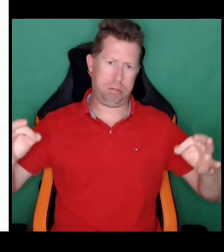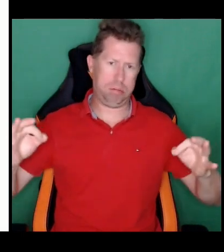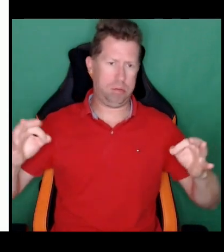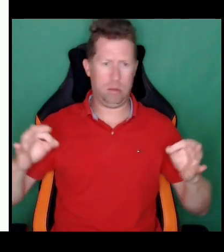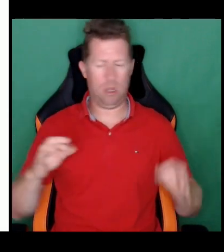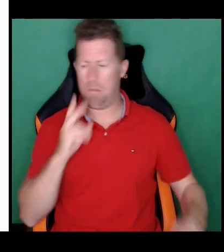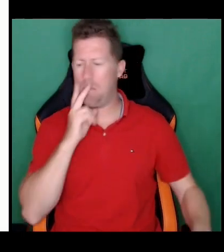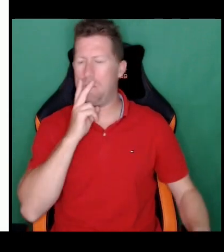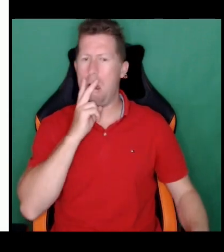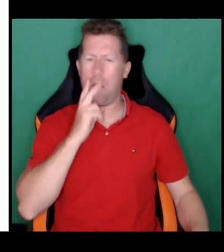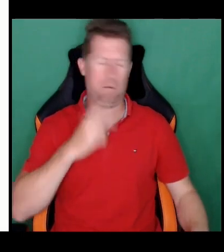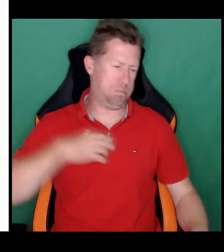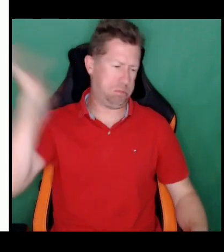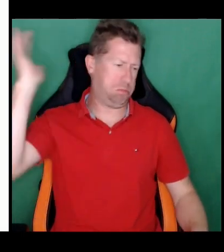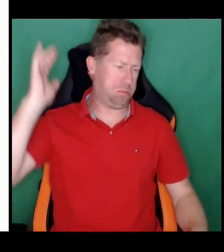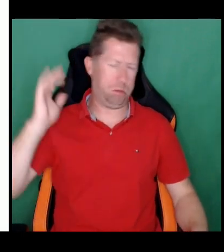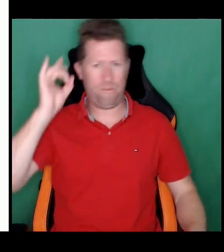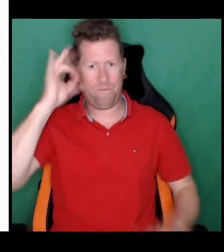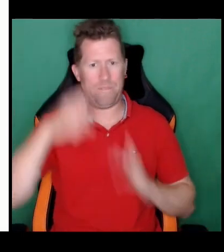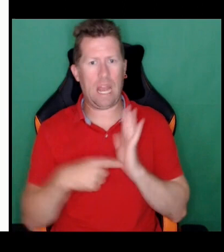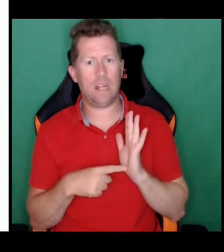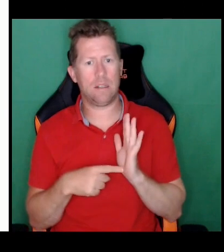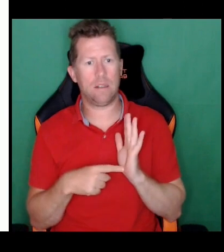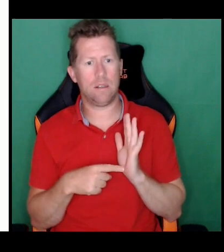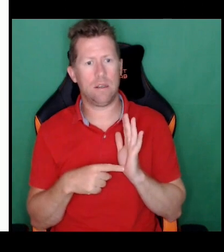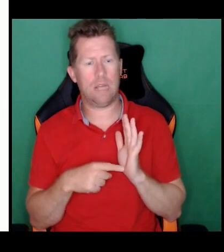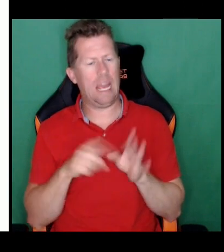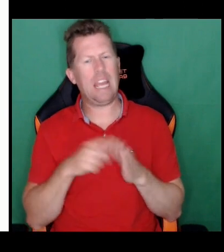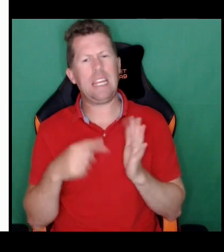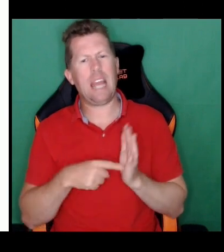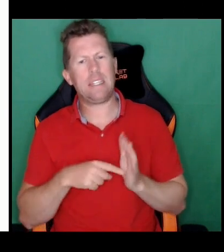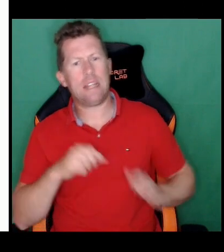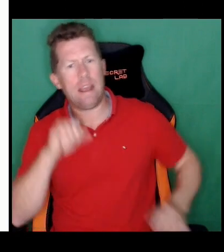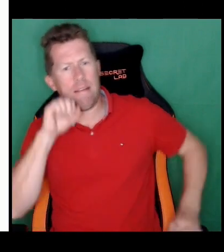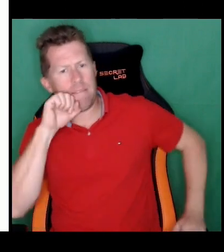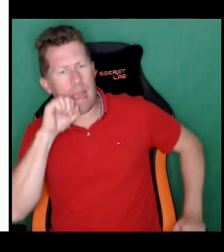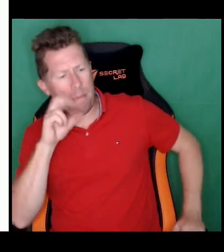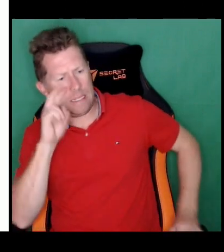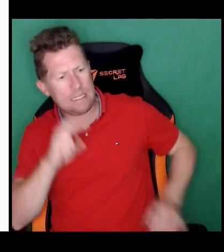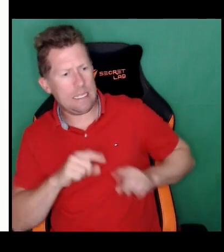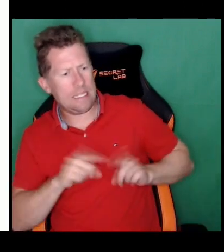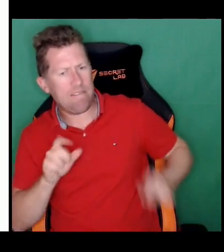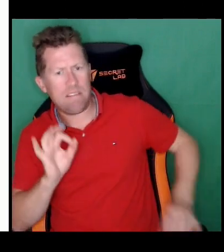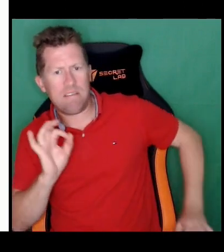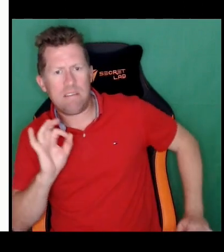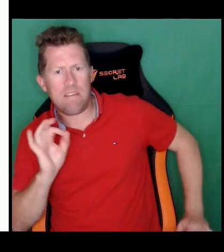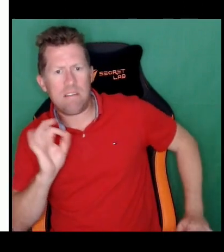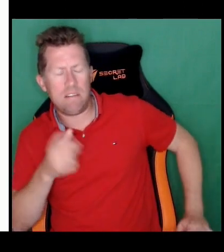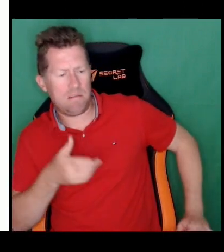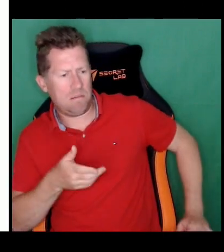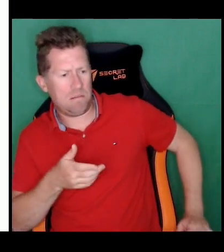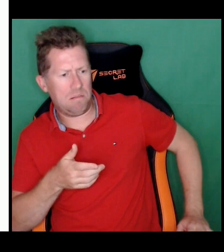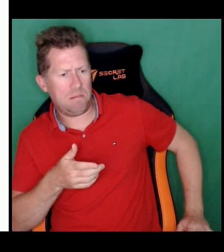benefits, generally speaking, in smoking cigarettes. And yet they don't transfer those opinions and beliefs